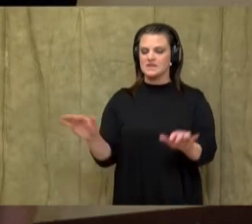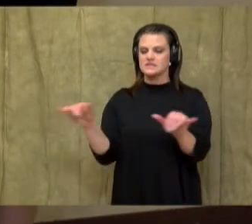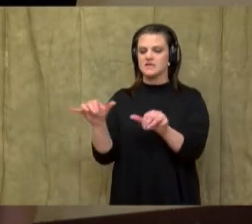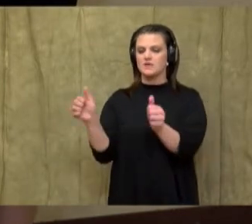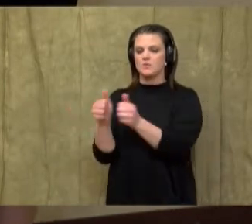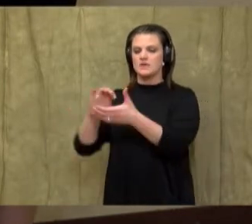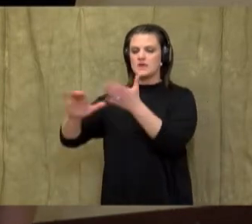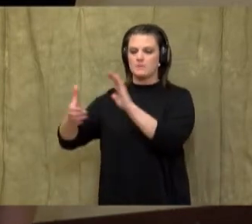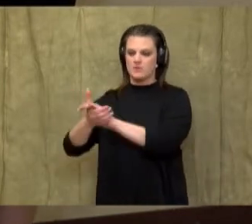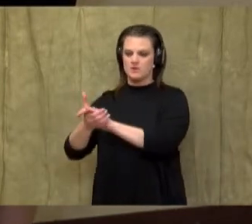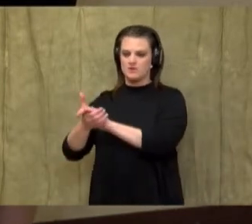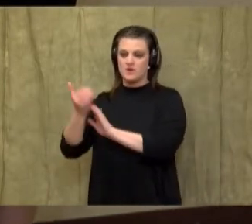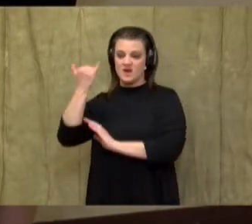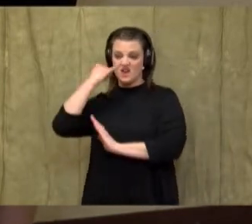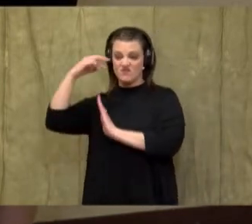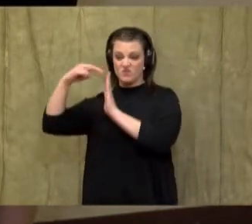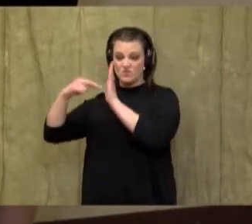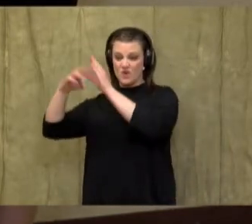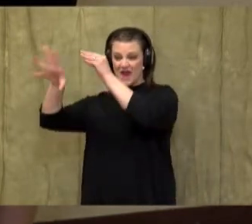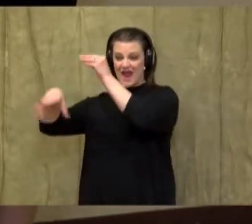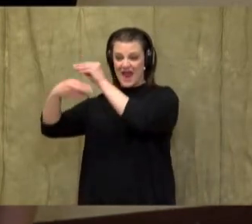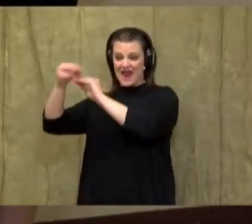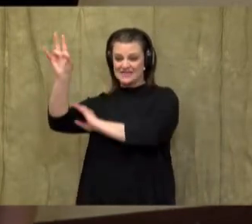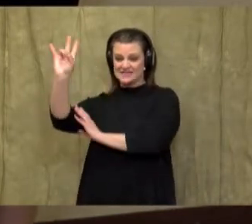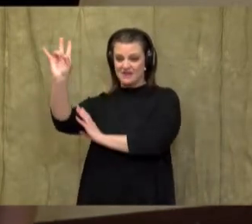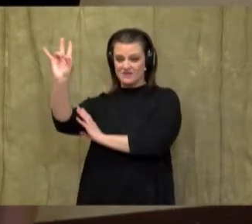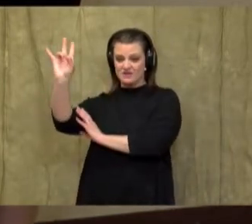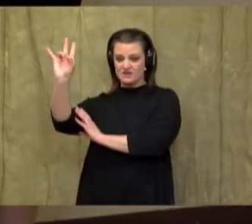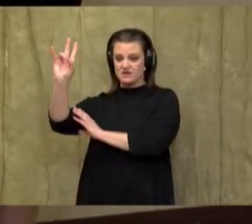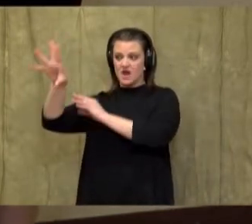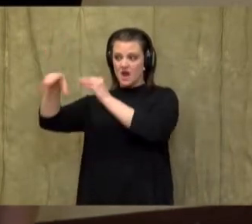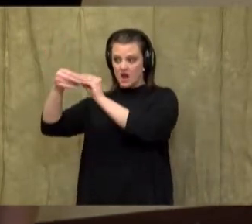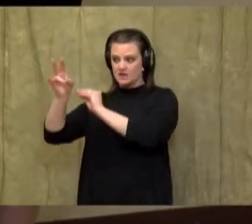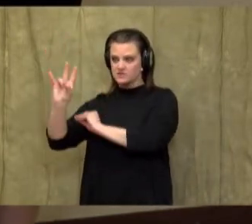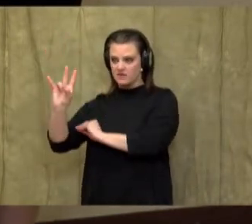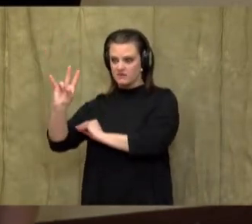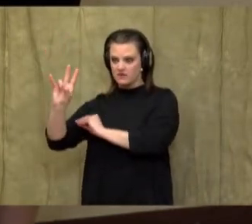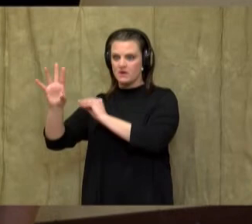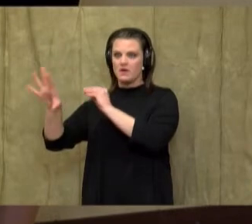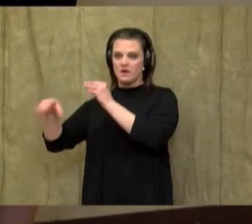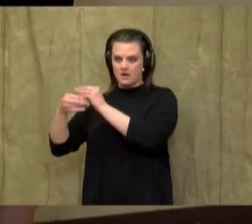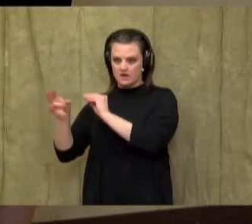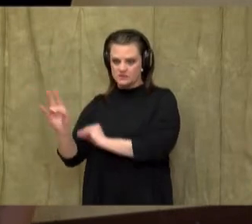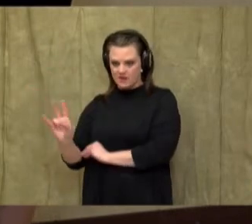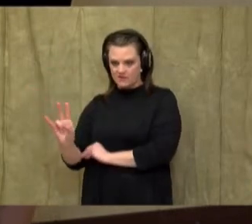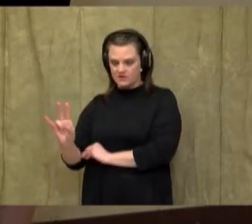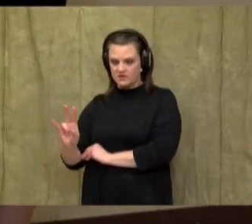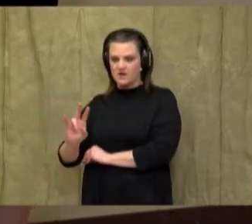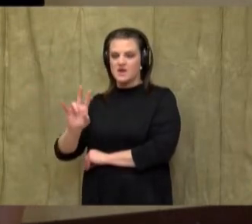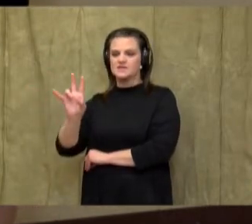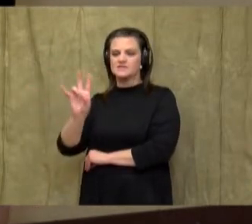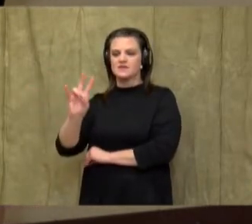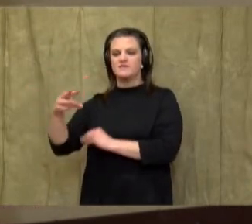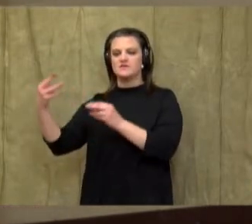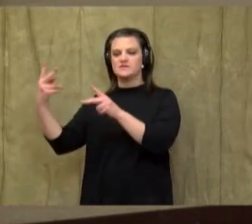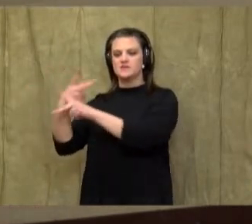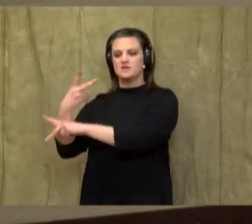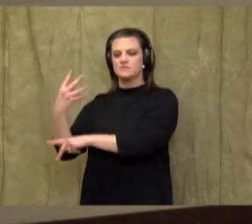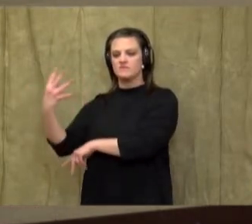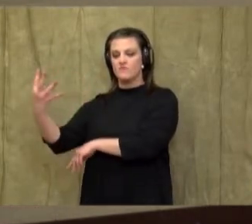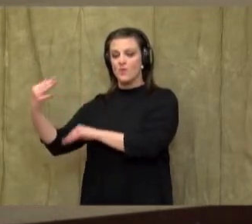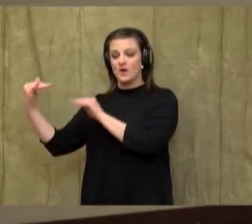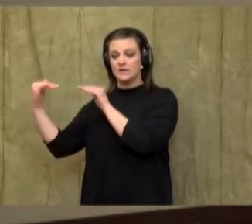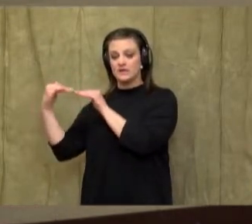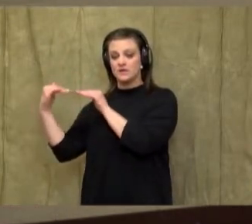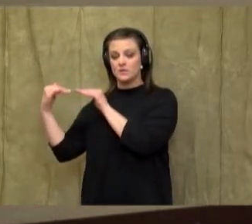for hamburgers. If the rule is to add 7 each time, repeated addition, then 7 times 4, take a